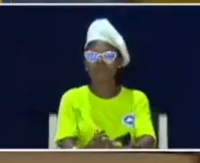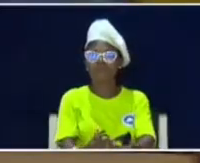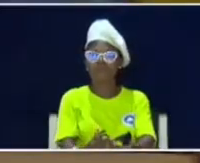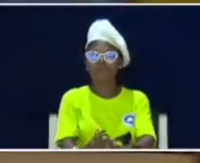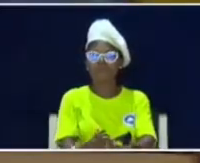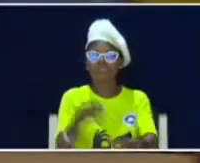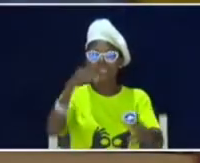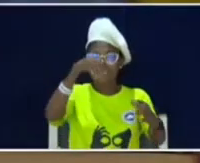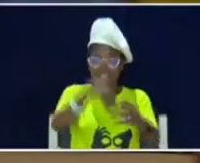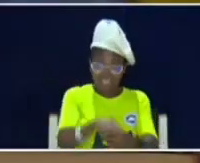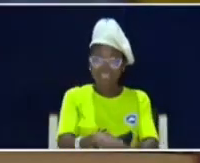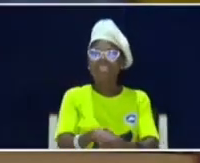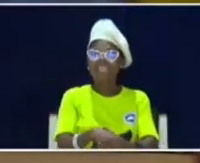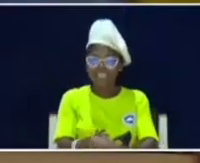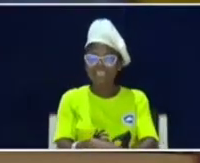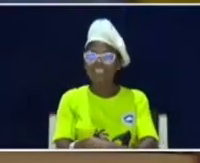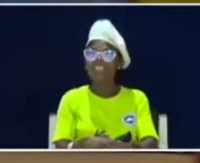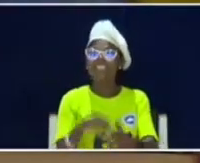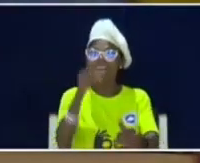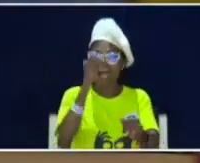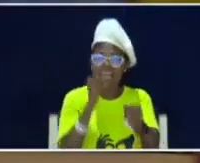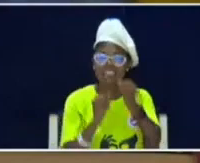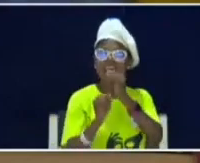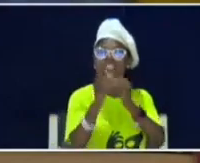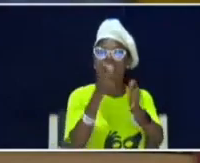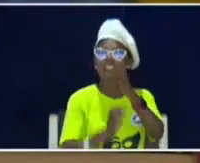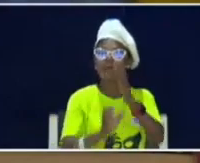In Isaiah chapter 54, verse 17,